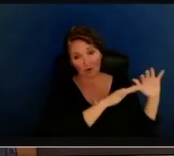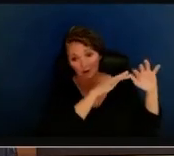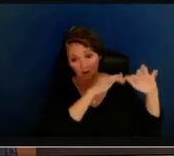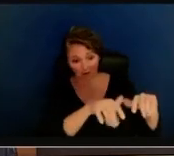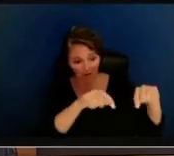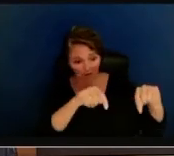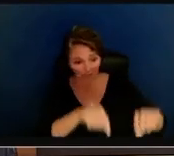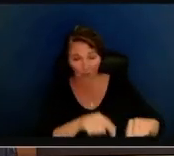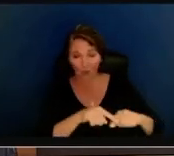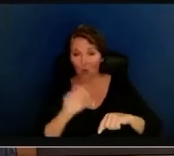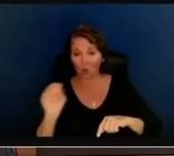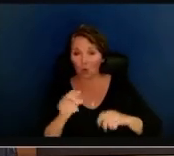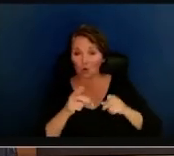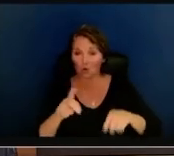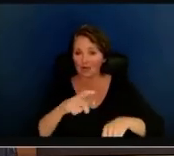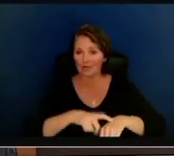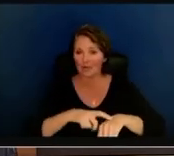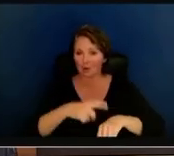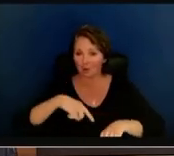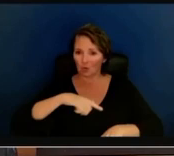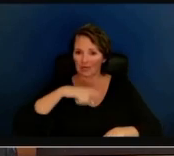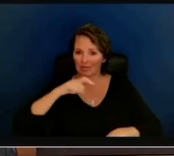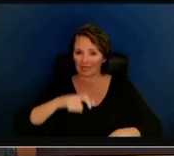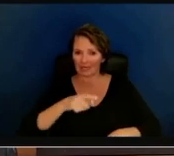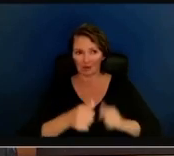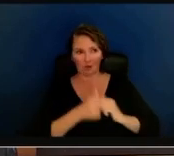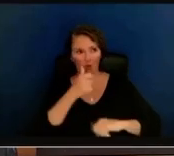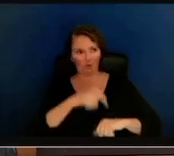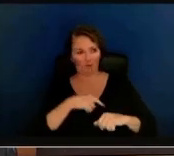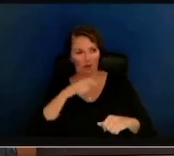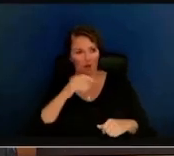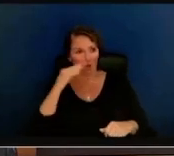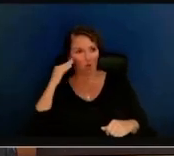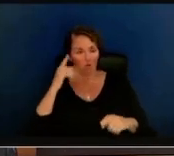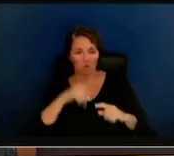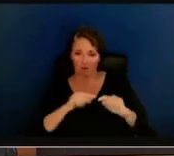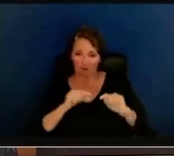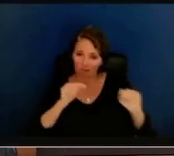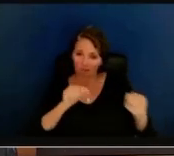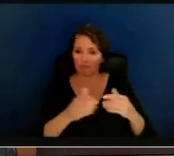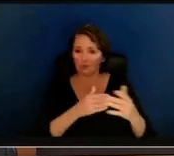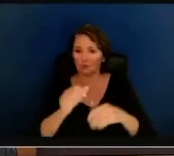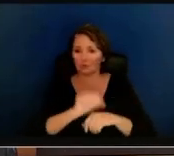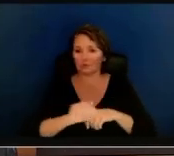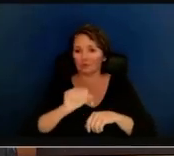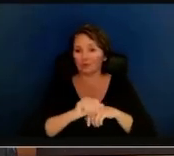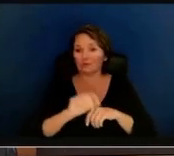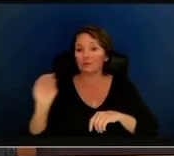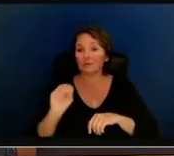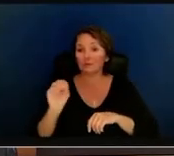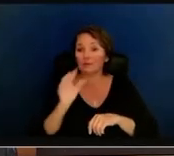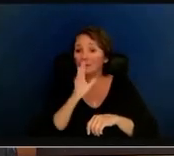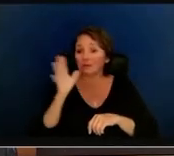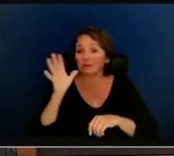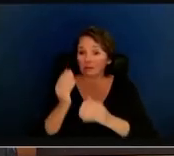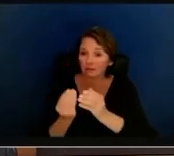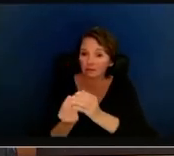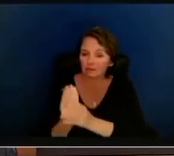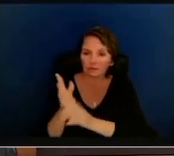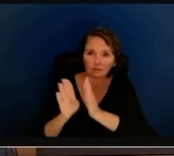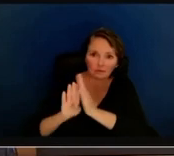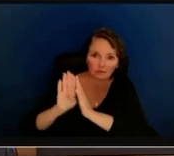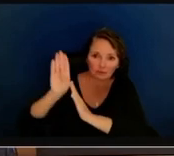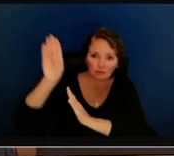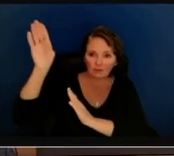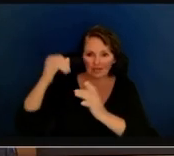to Oregon during a time when we needed them most. In return, Oregon's agriculture industry was able to thrive, and still